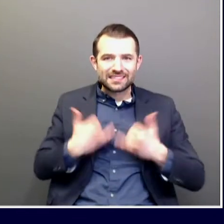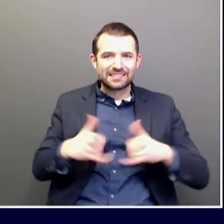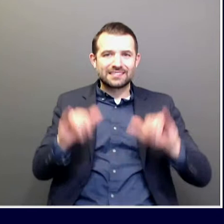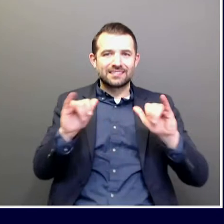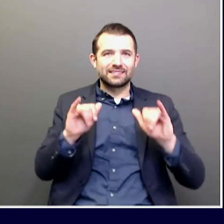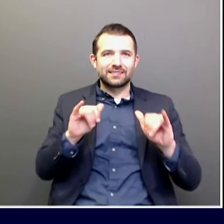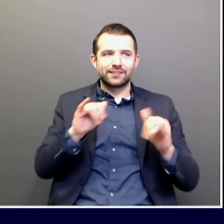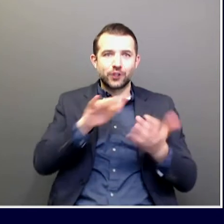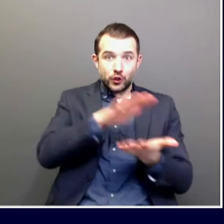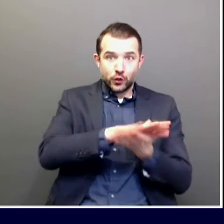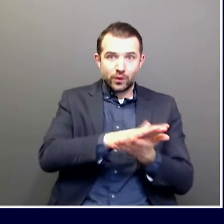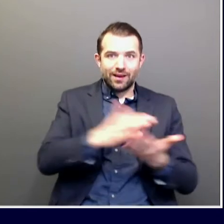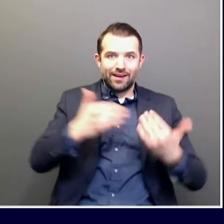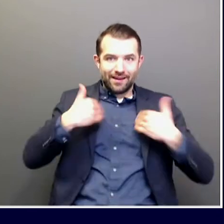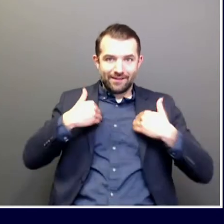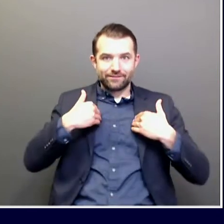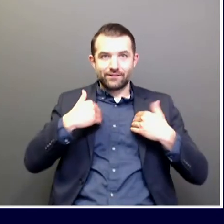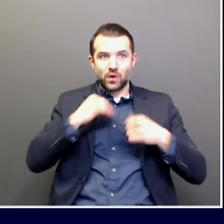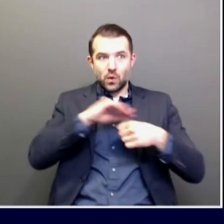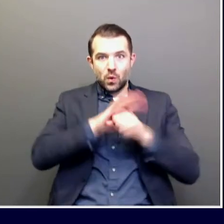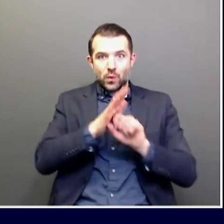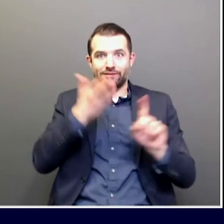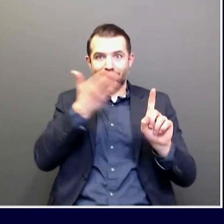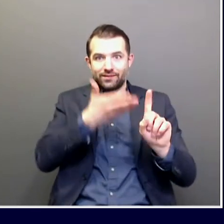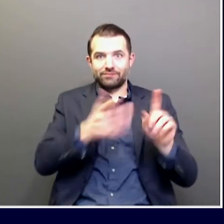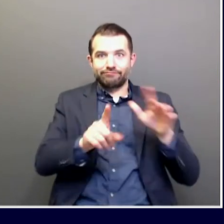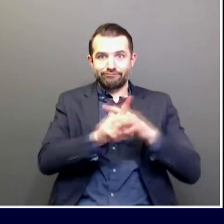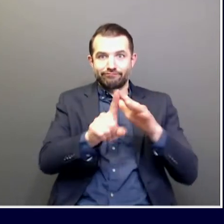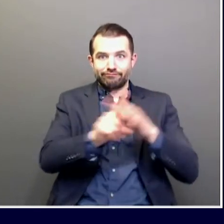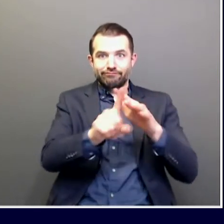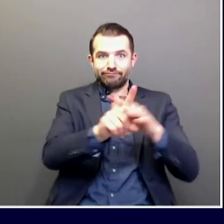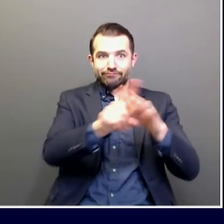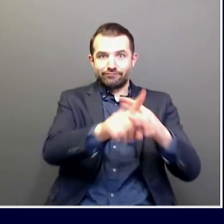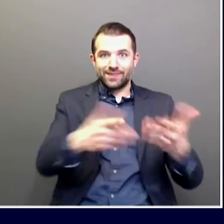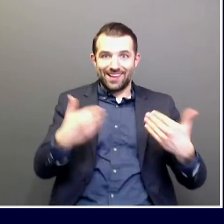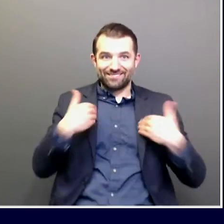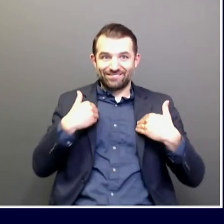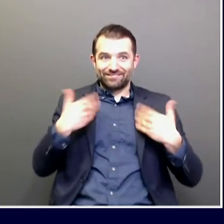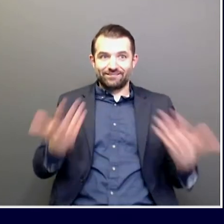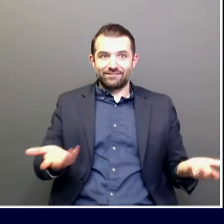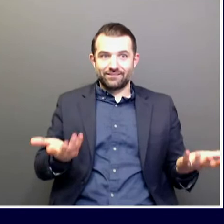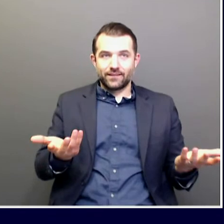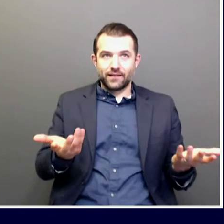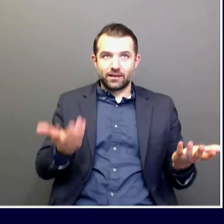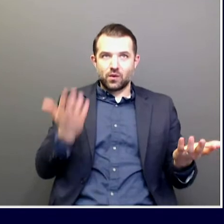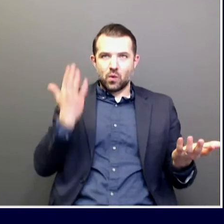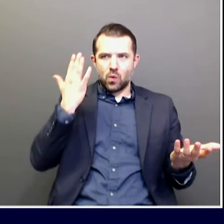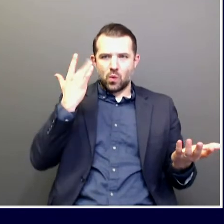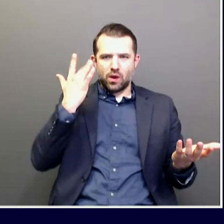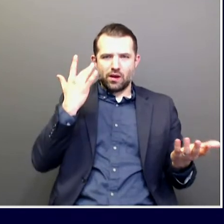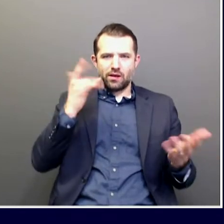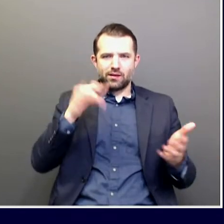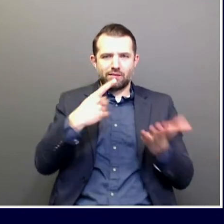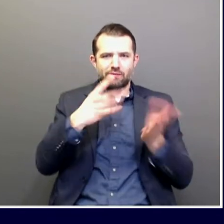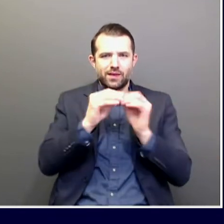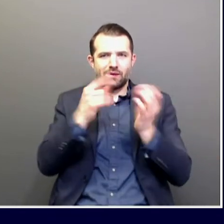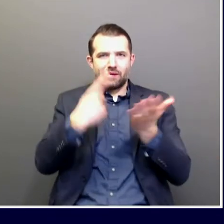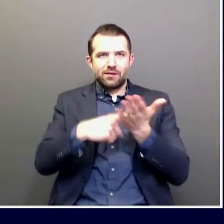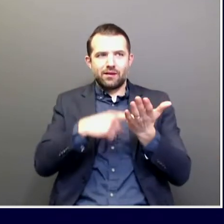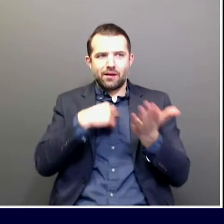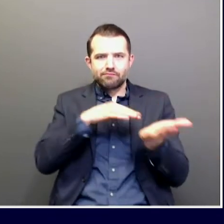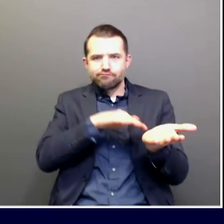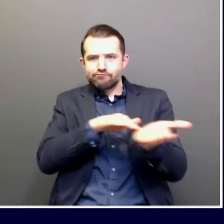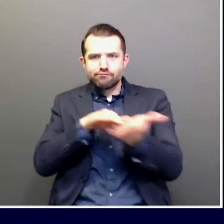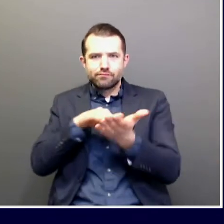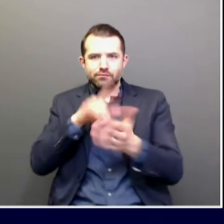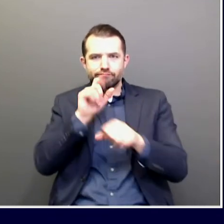whether or if anything were to change, I don't want to, I can't can't predict that. As you're aware, Joe, as